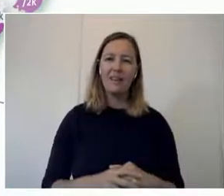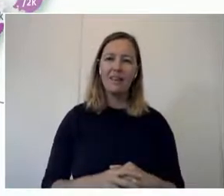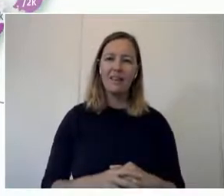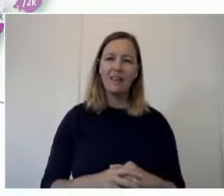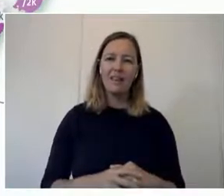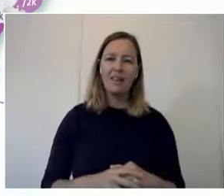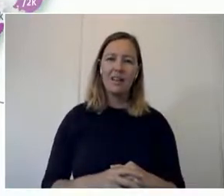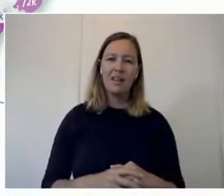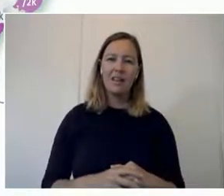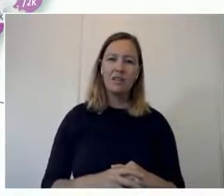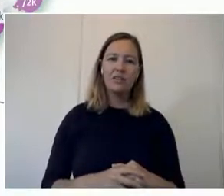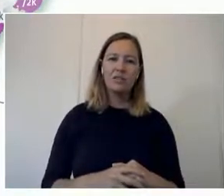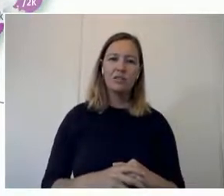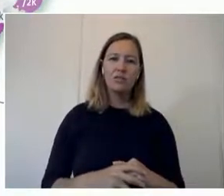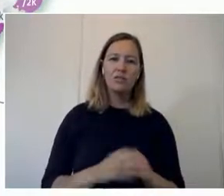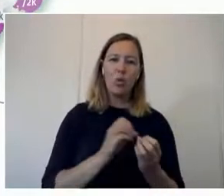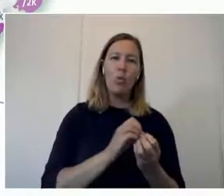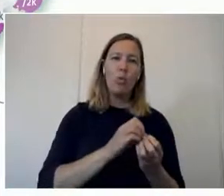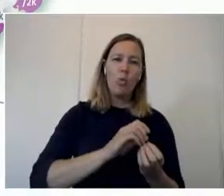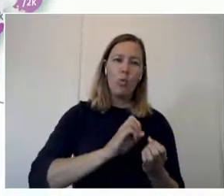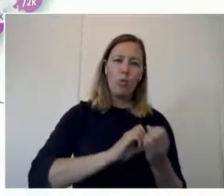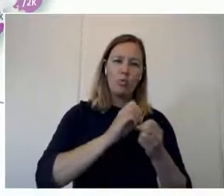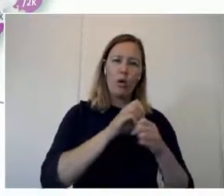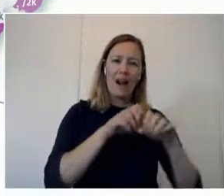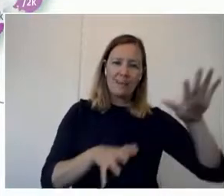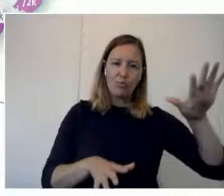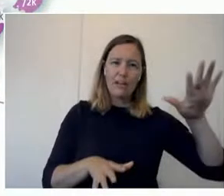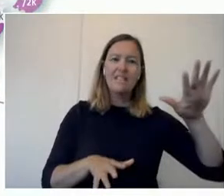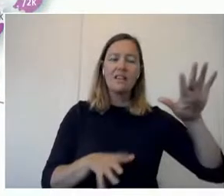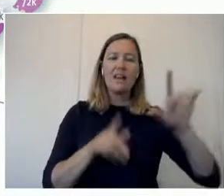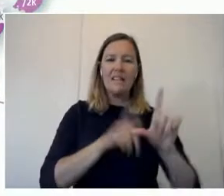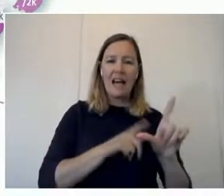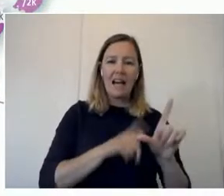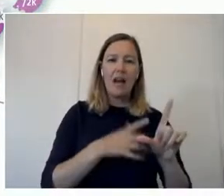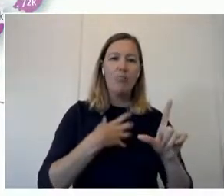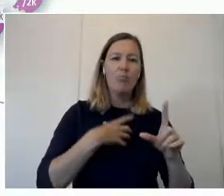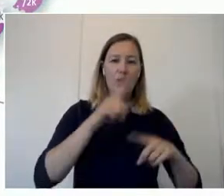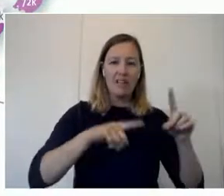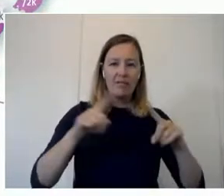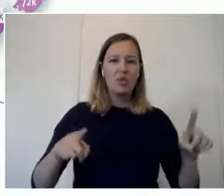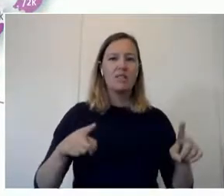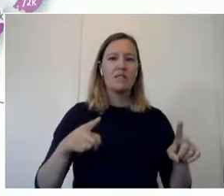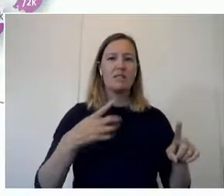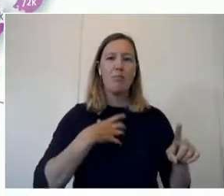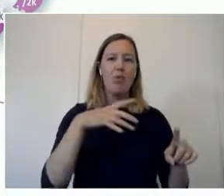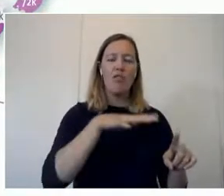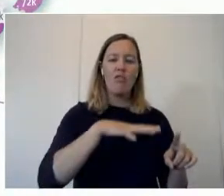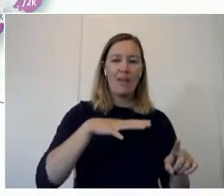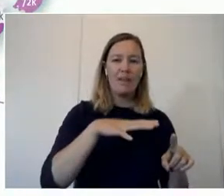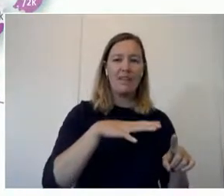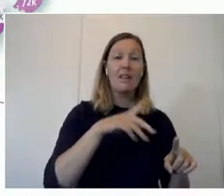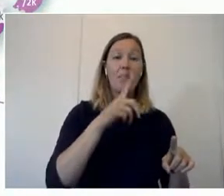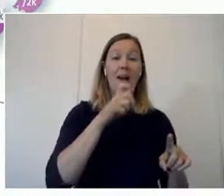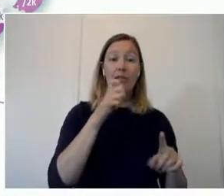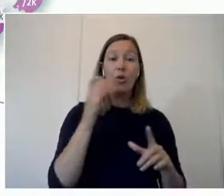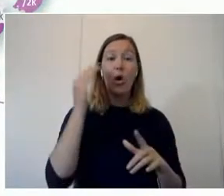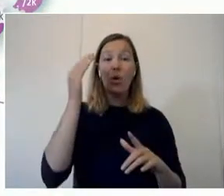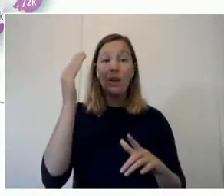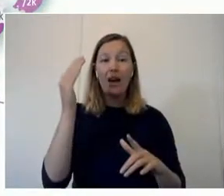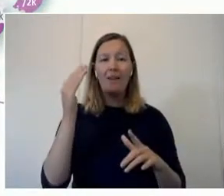widespread, younger, more diverse, more families, and then the older, less diverse than whatever you are, the more likely you are